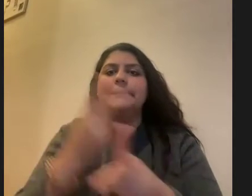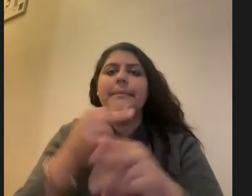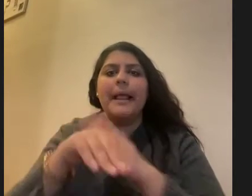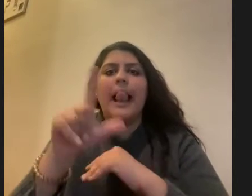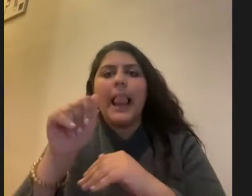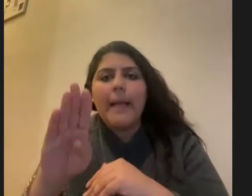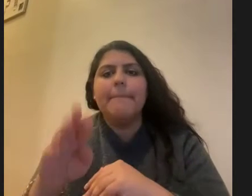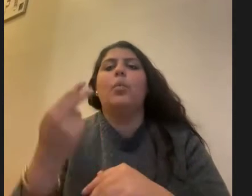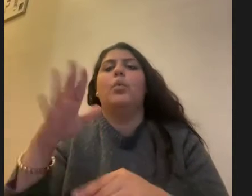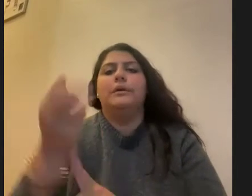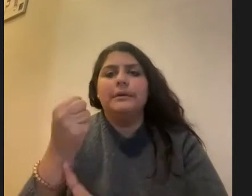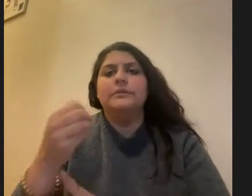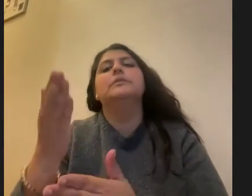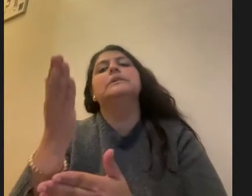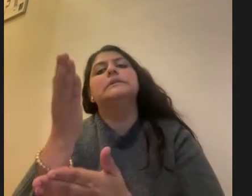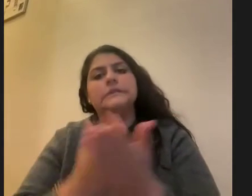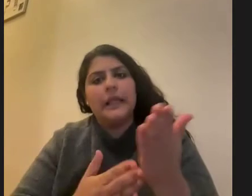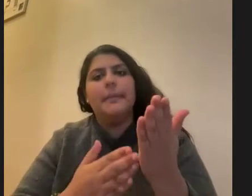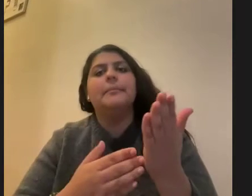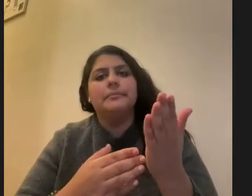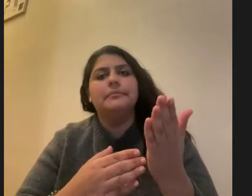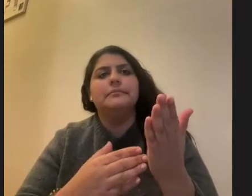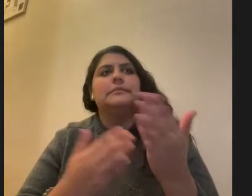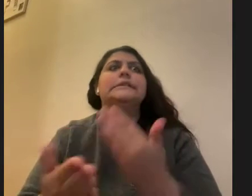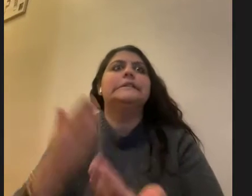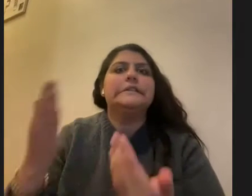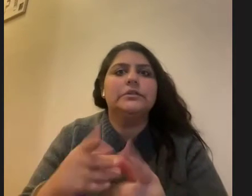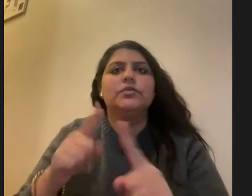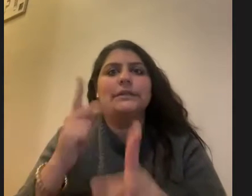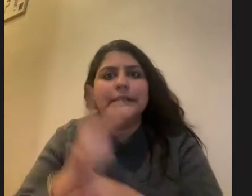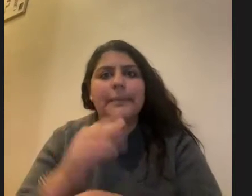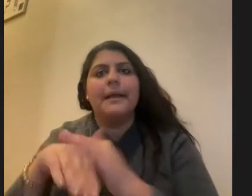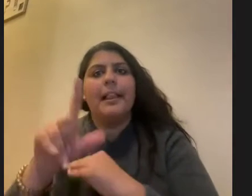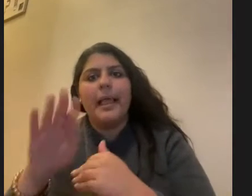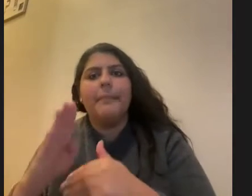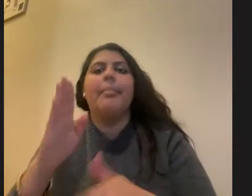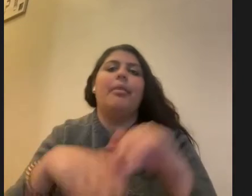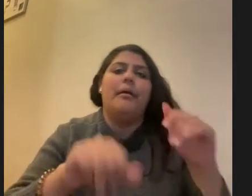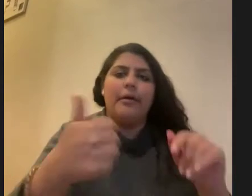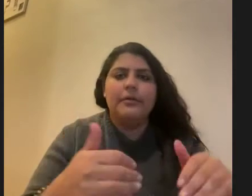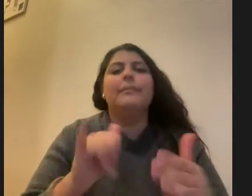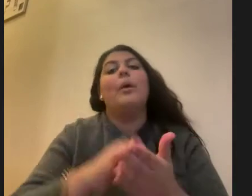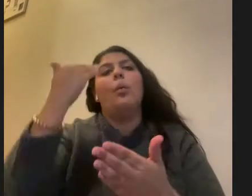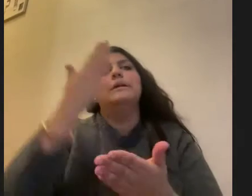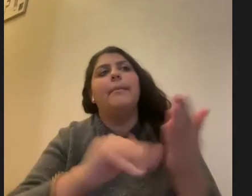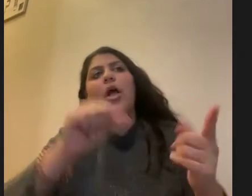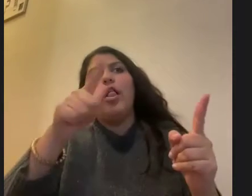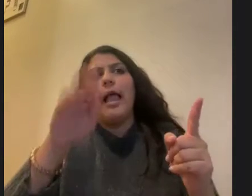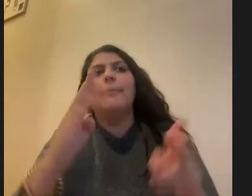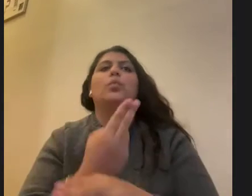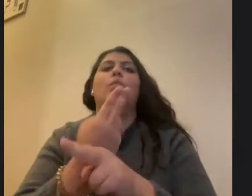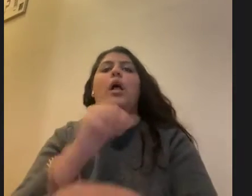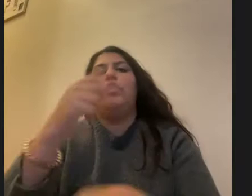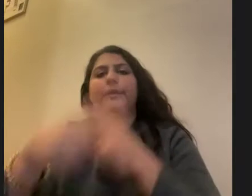there's some octopus and cephalopod species that are easier to keep in a lab than others. And so that's why other labs will use other species. But we